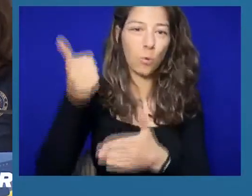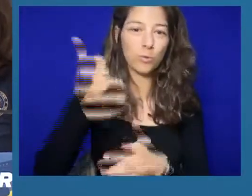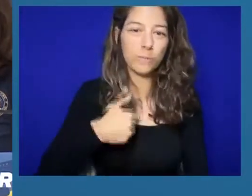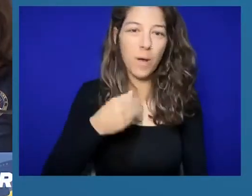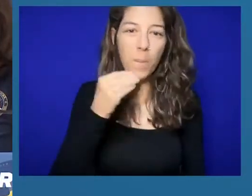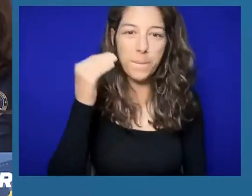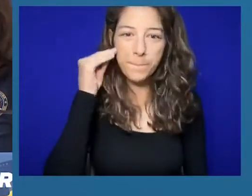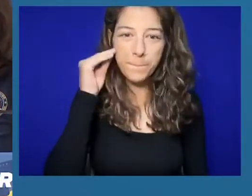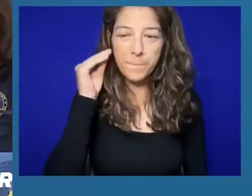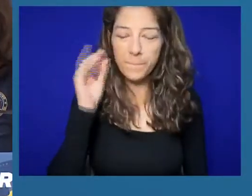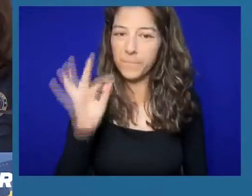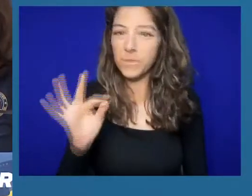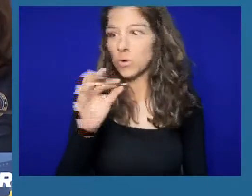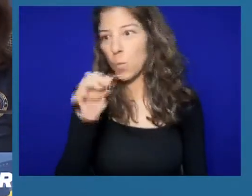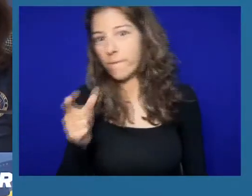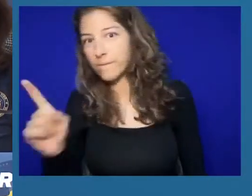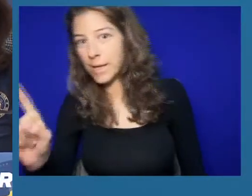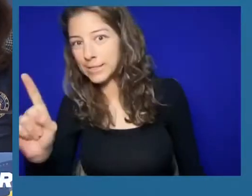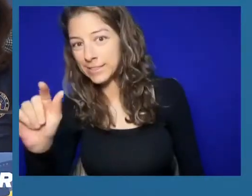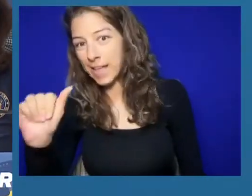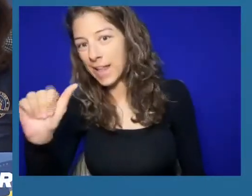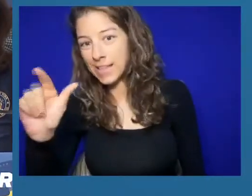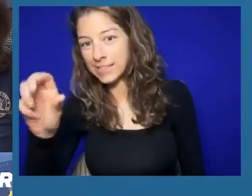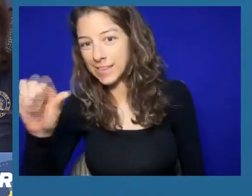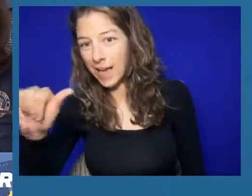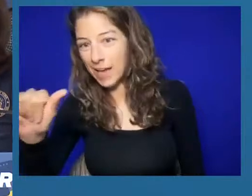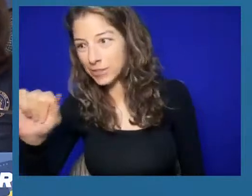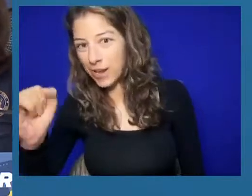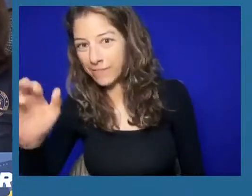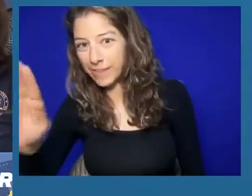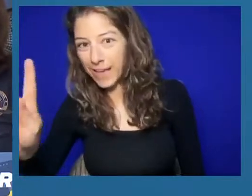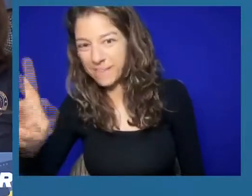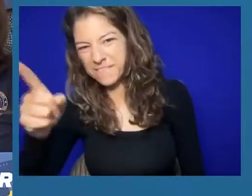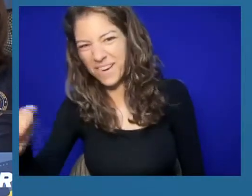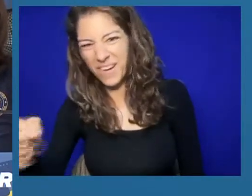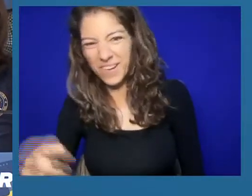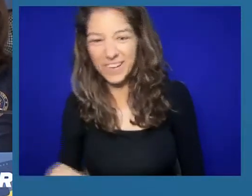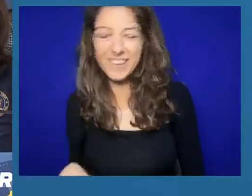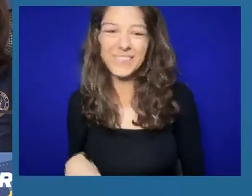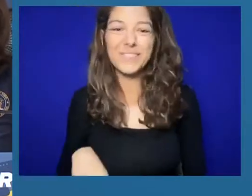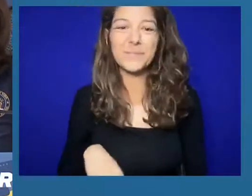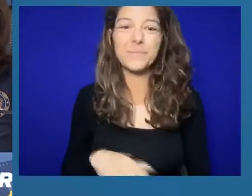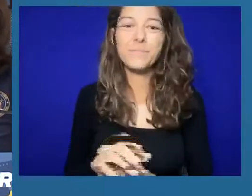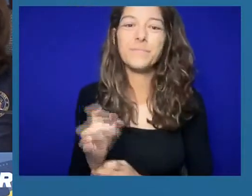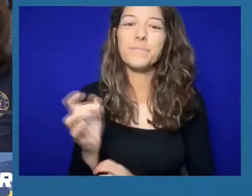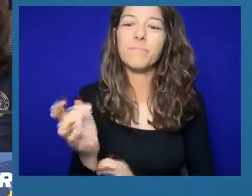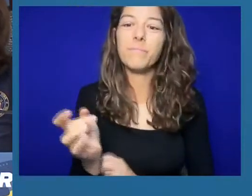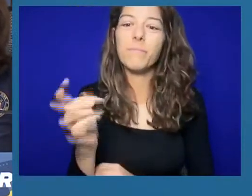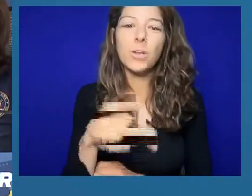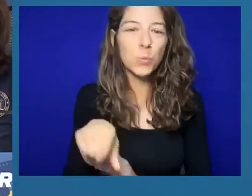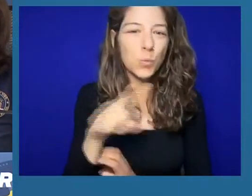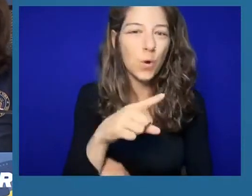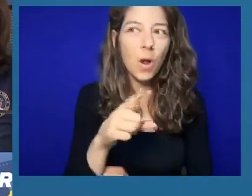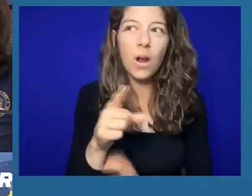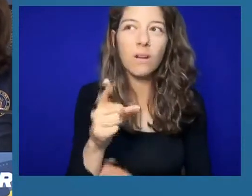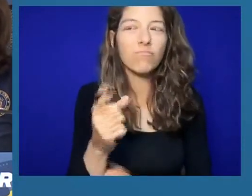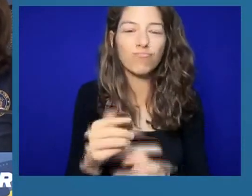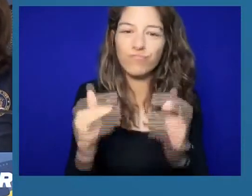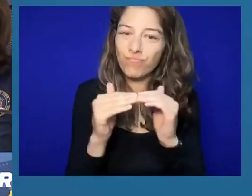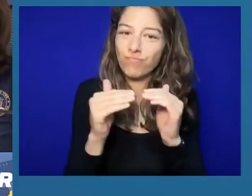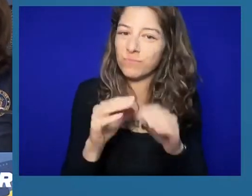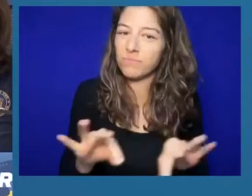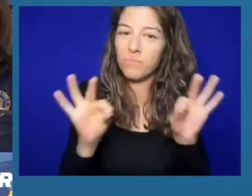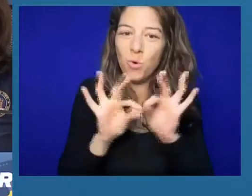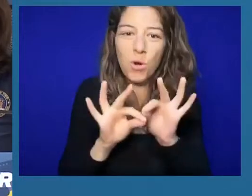to my house. No offense, Alicia, about JFK. But all of you are just as important as the pilots